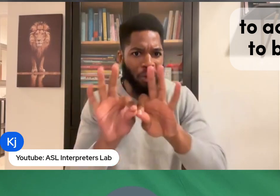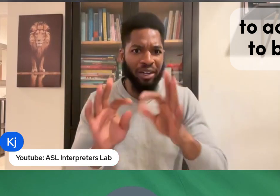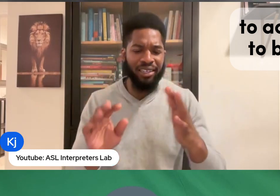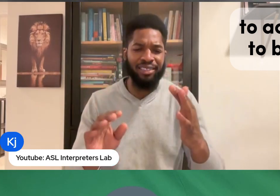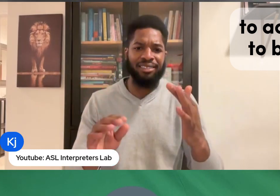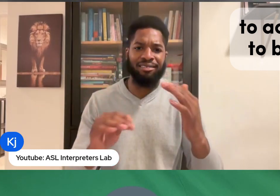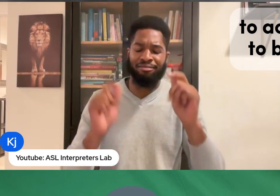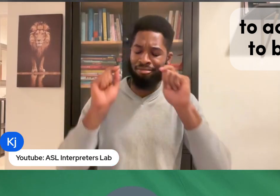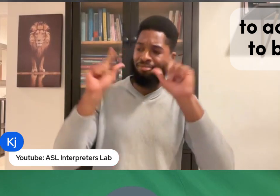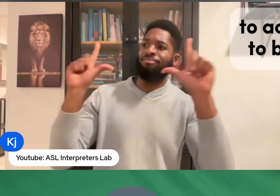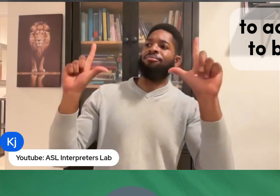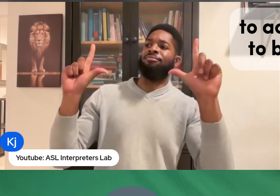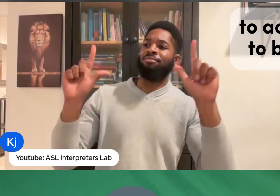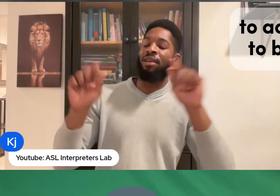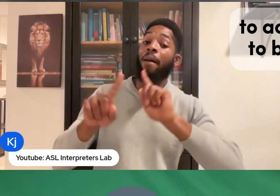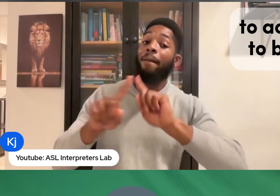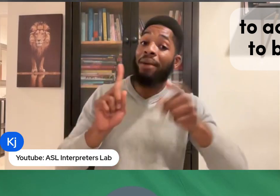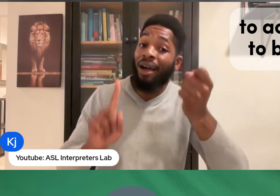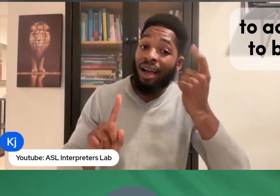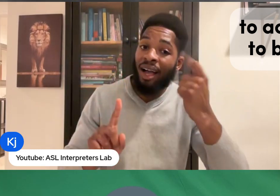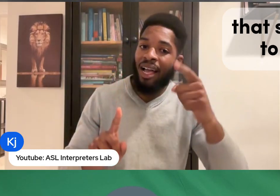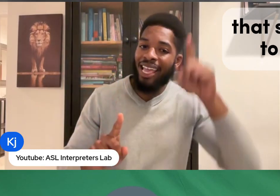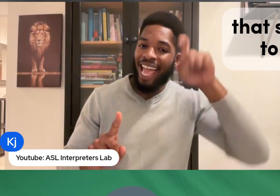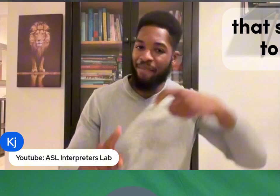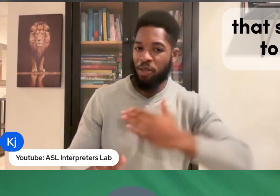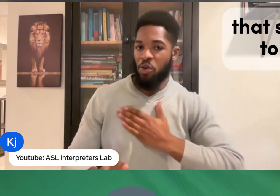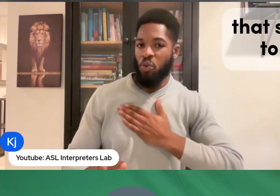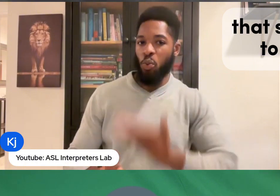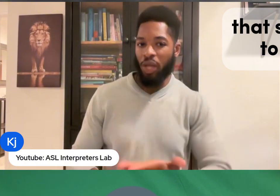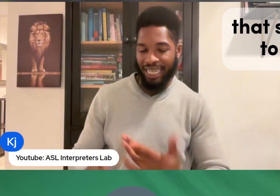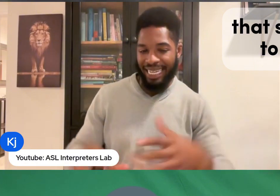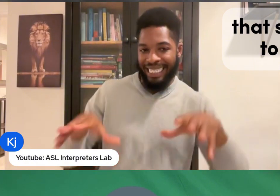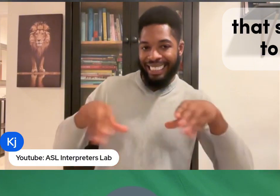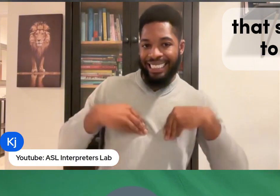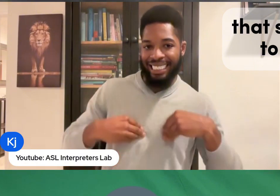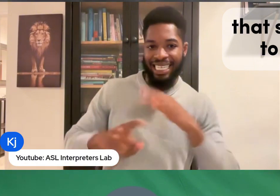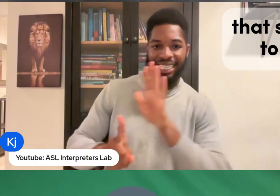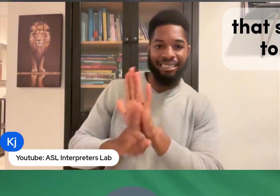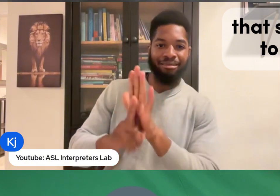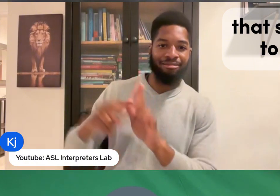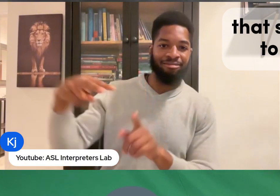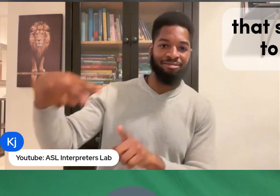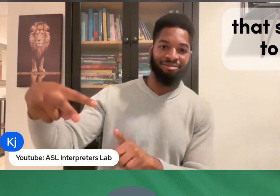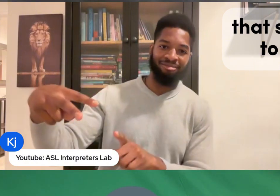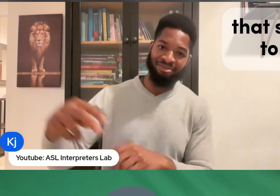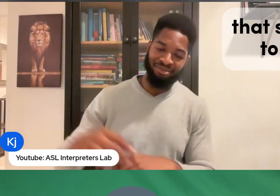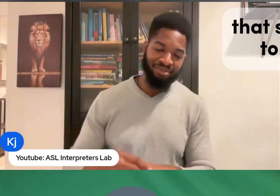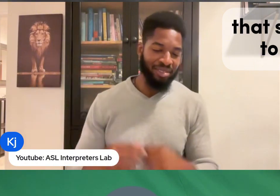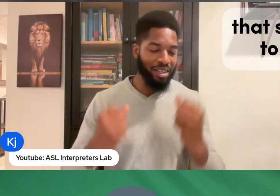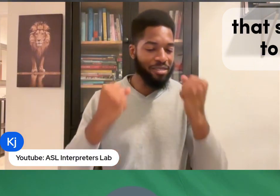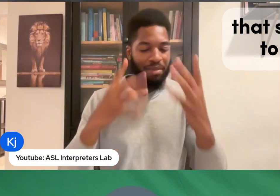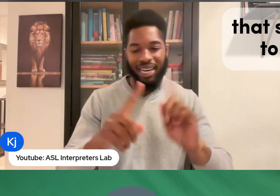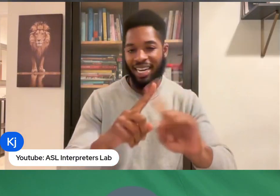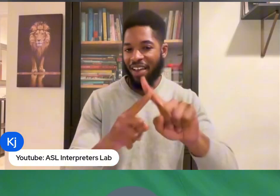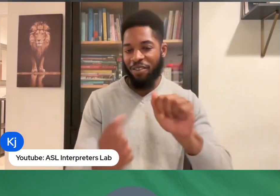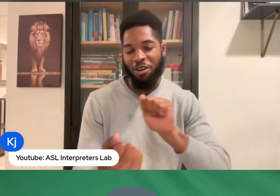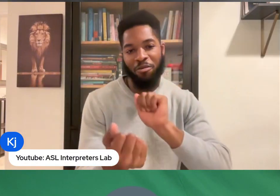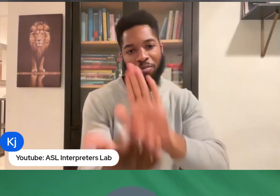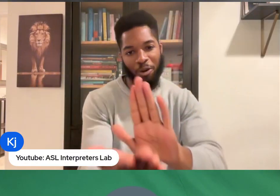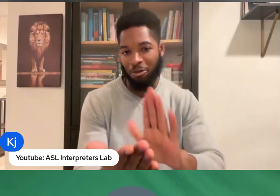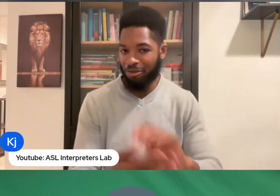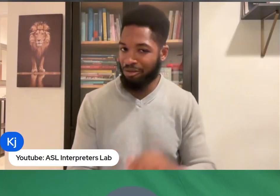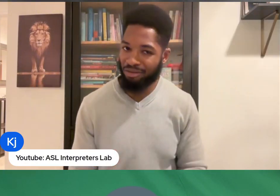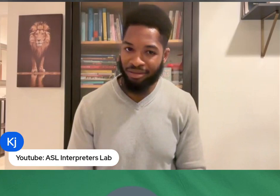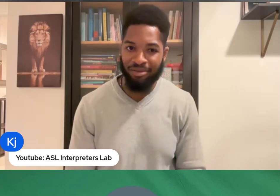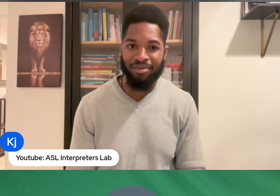be open to the point of view that said there are multiple ways to approach things. Kareem, so can